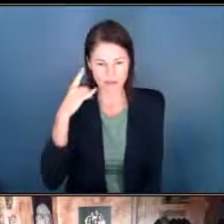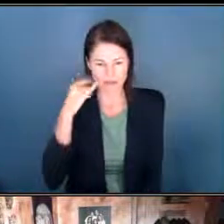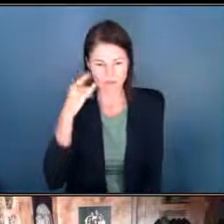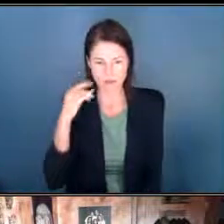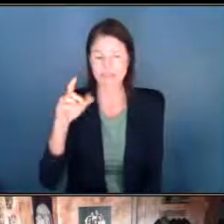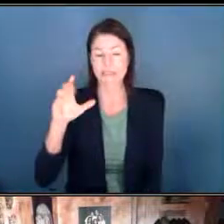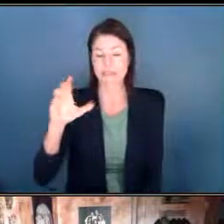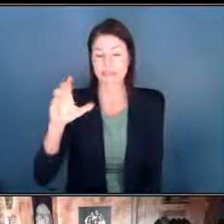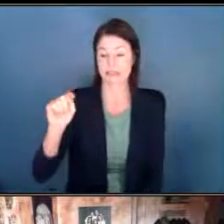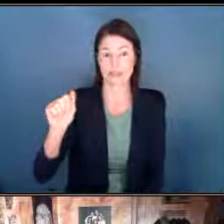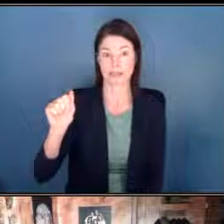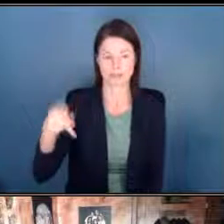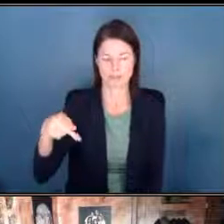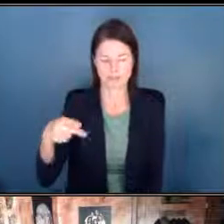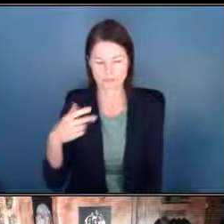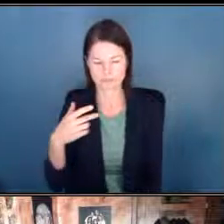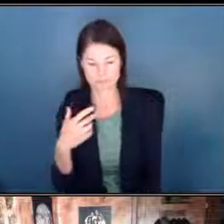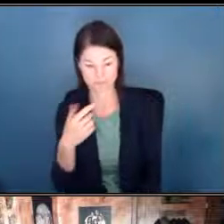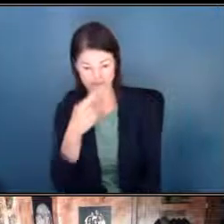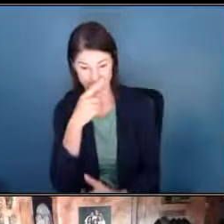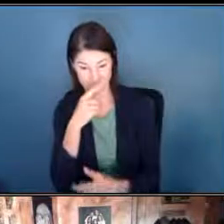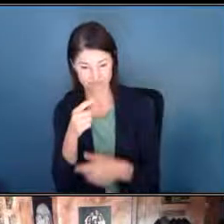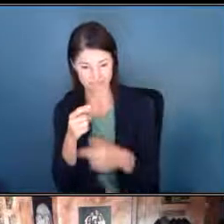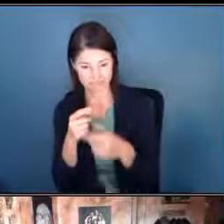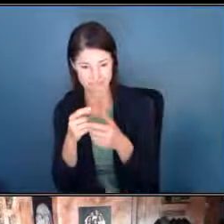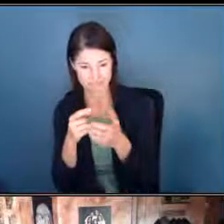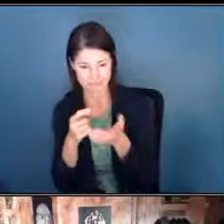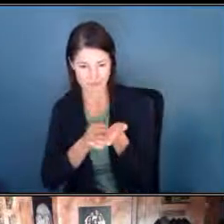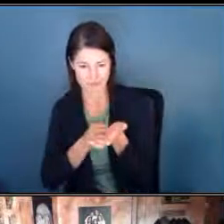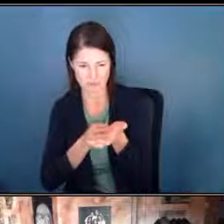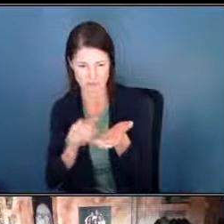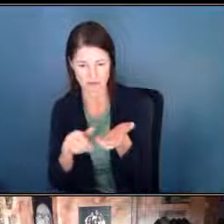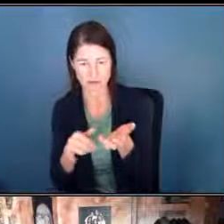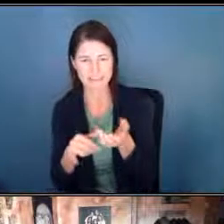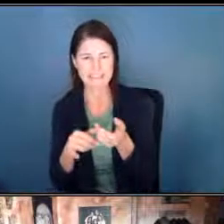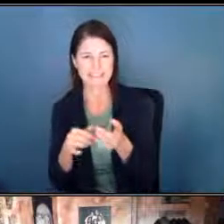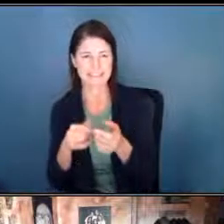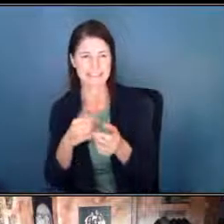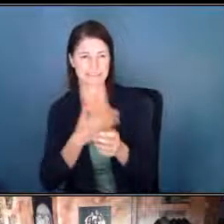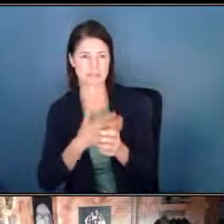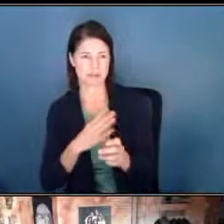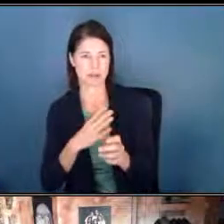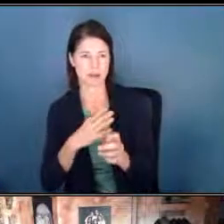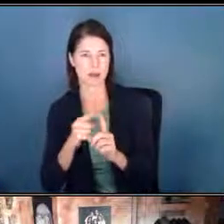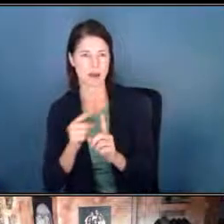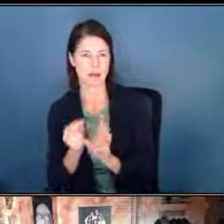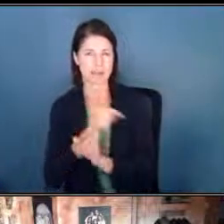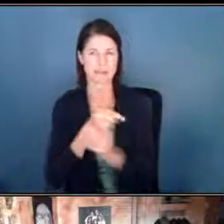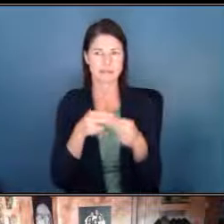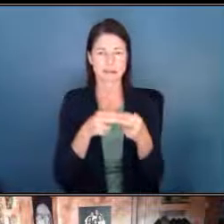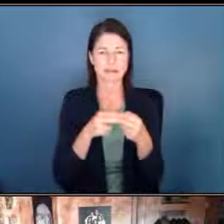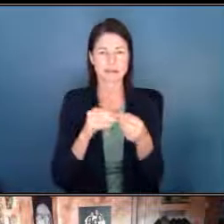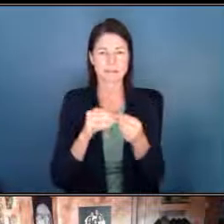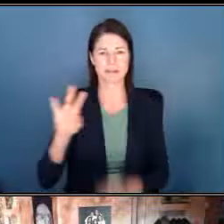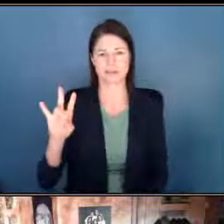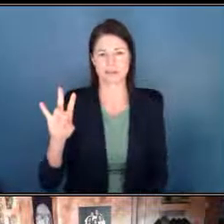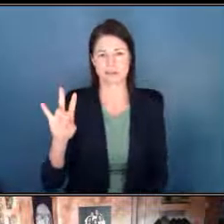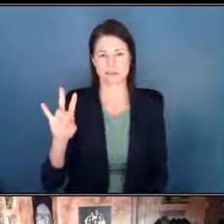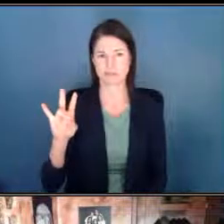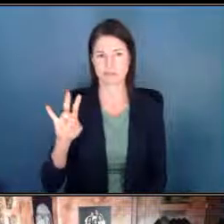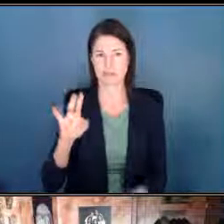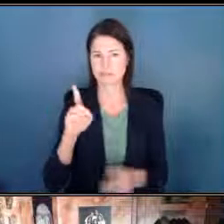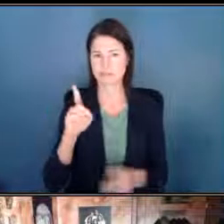can do that, yes. Thank you. But I would just say, look at slide 7 as well, because I put some suggestions on some targeted areas. But slide 8,